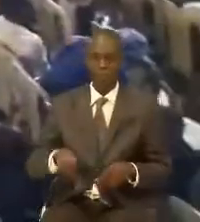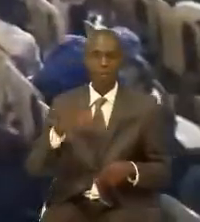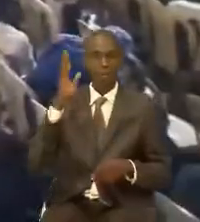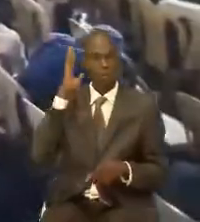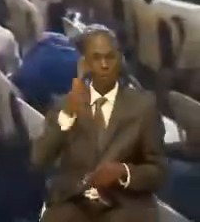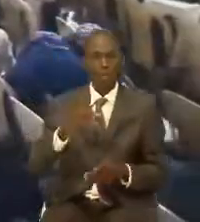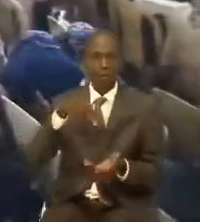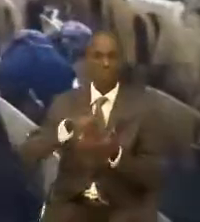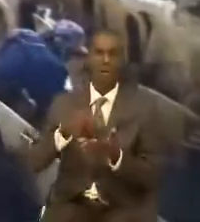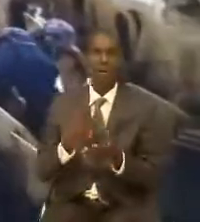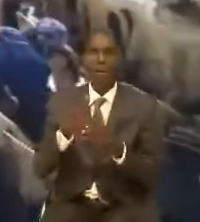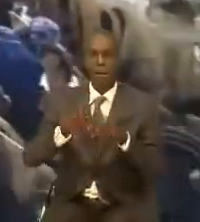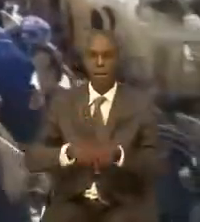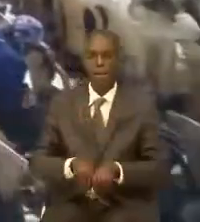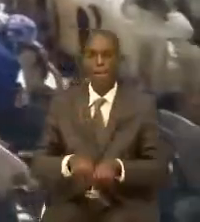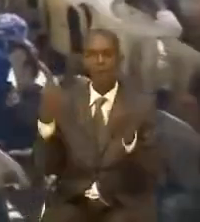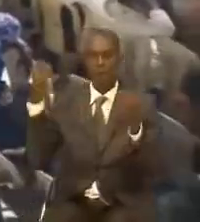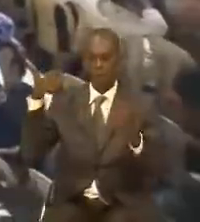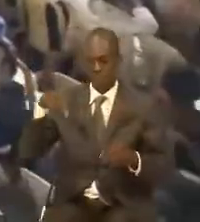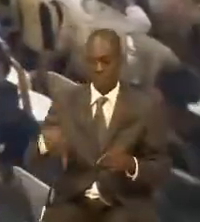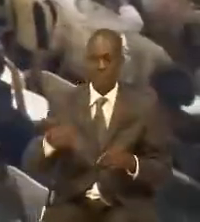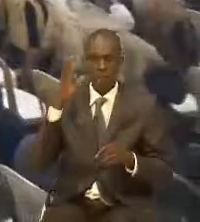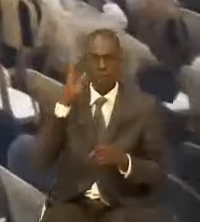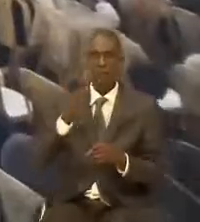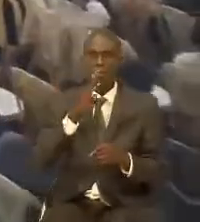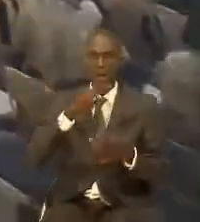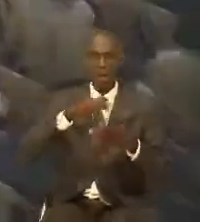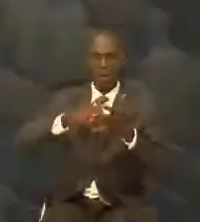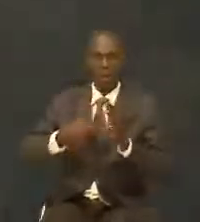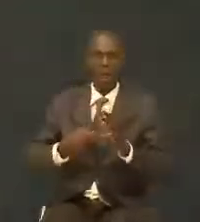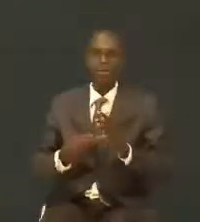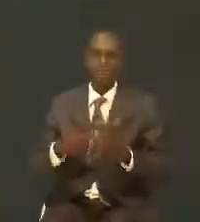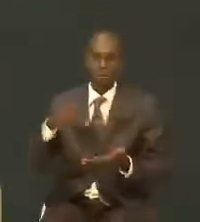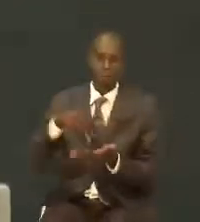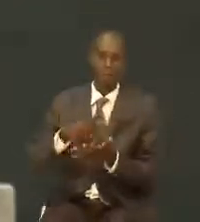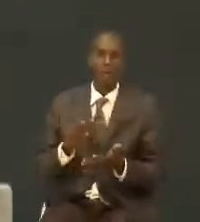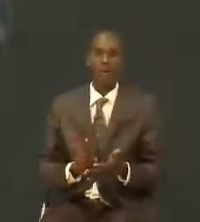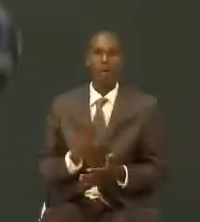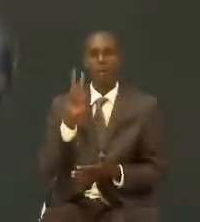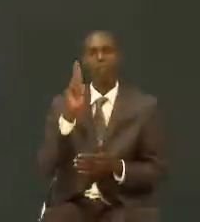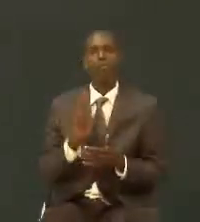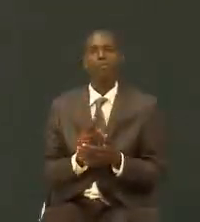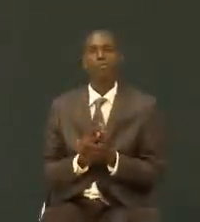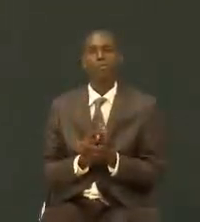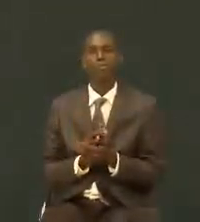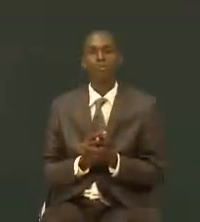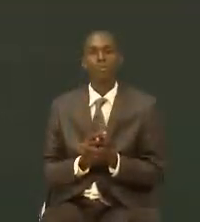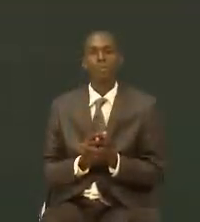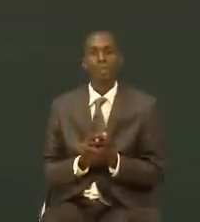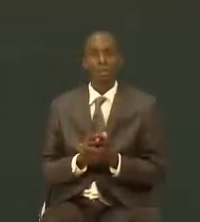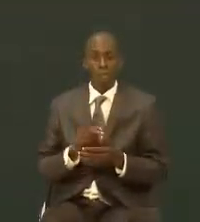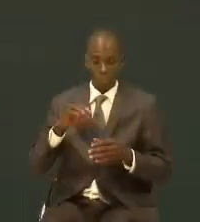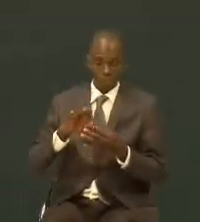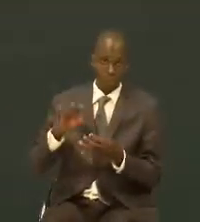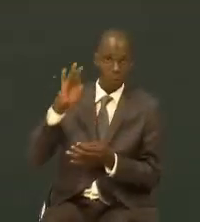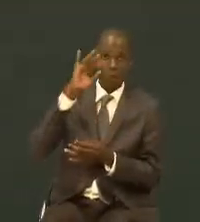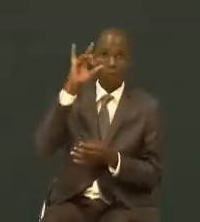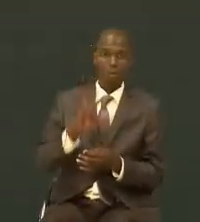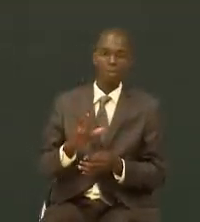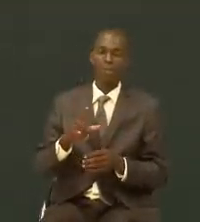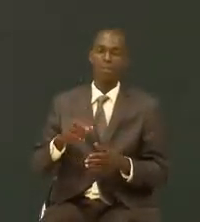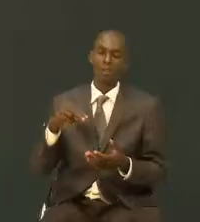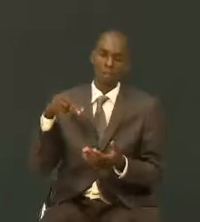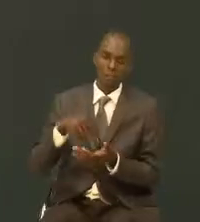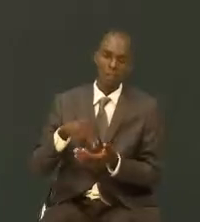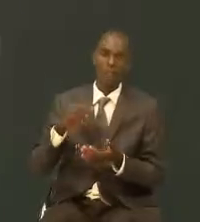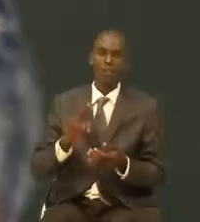be mended you'll stand up physically stand up morally morally strange